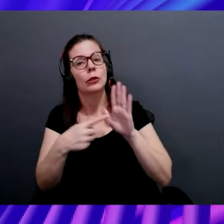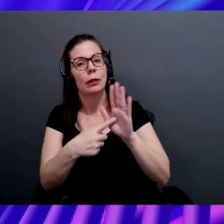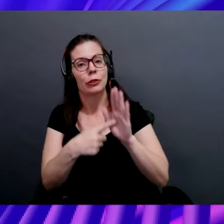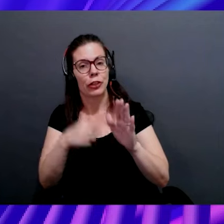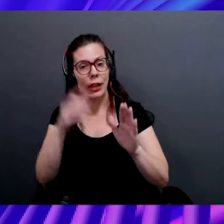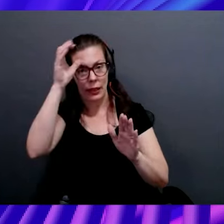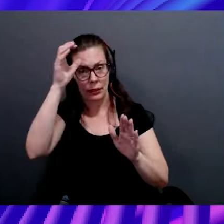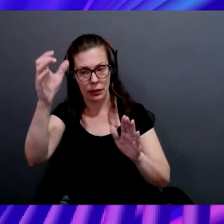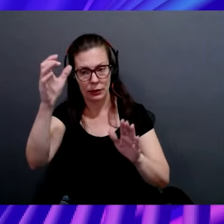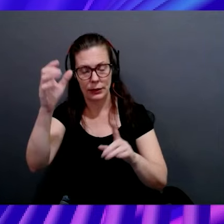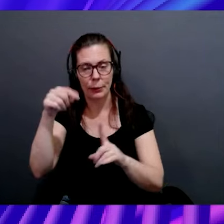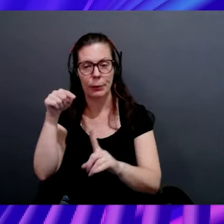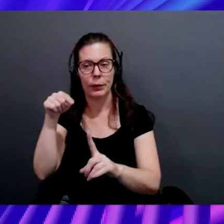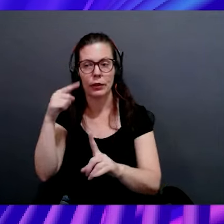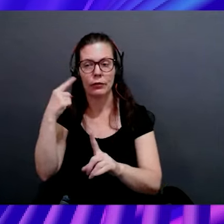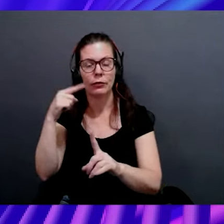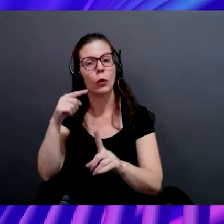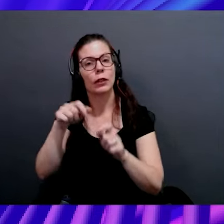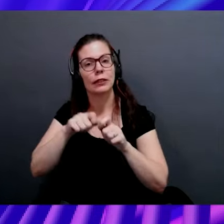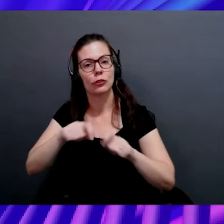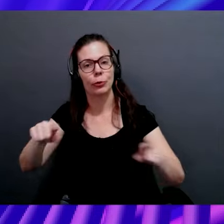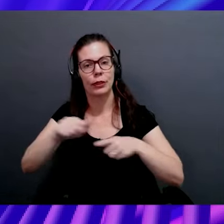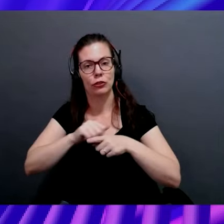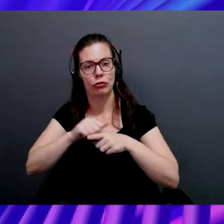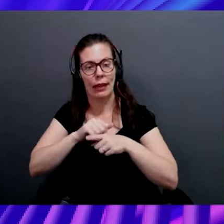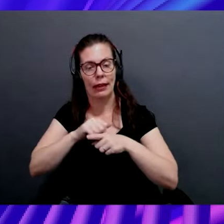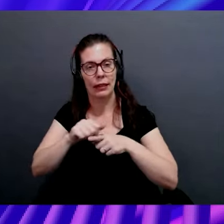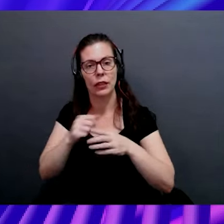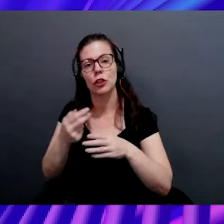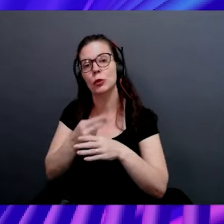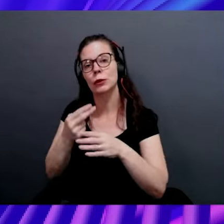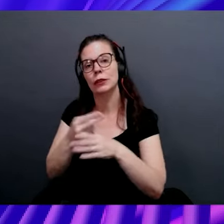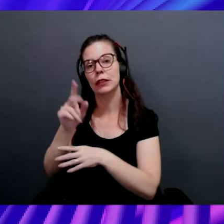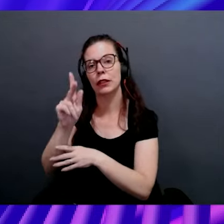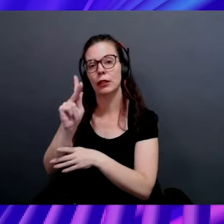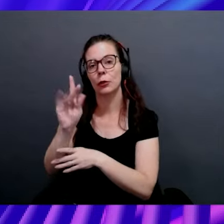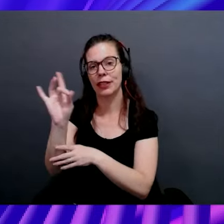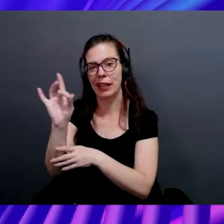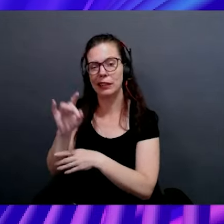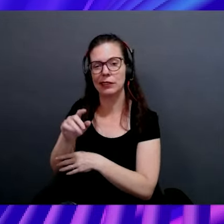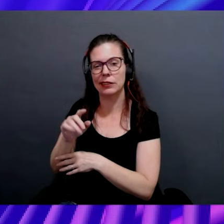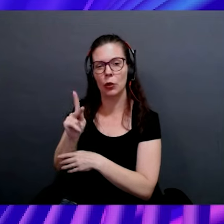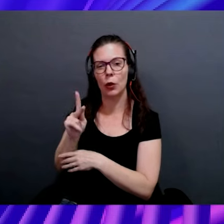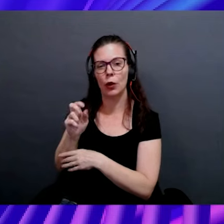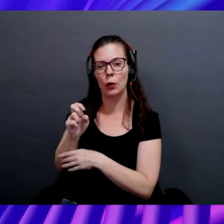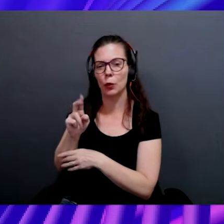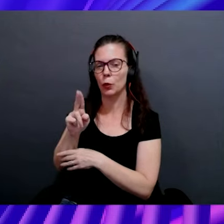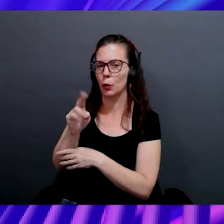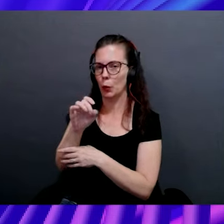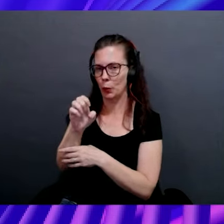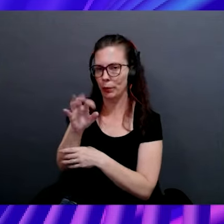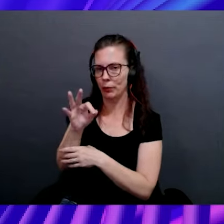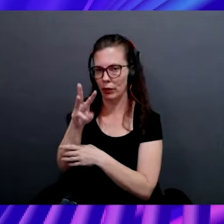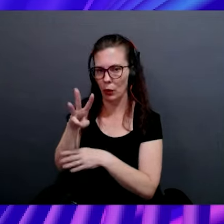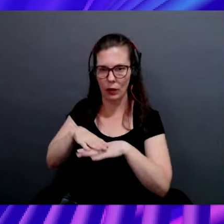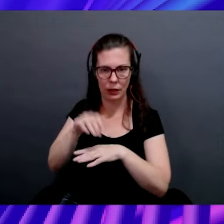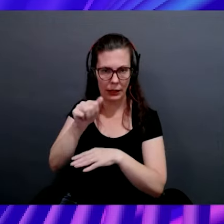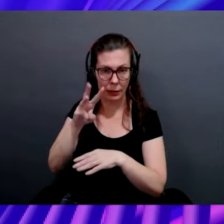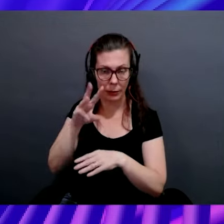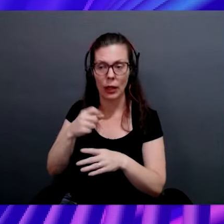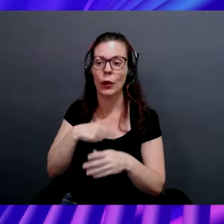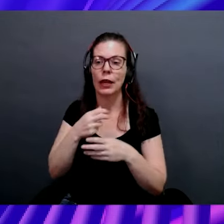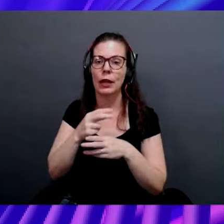of distributed training using Kubernetes and Kubeflow on AWS, we've prepared this